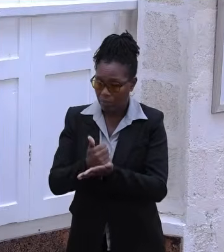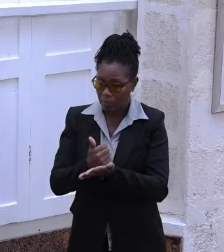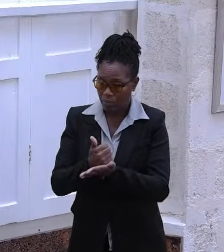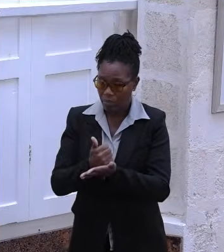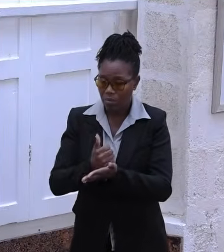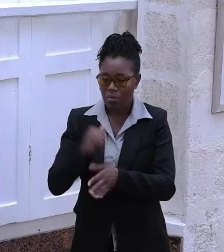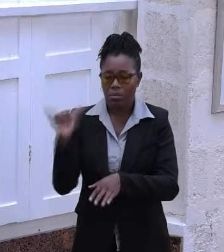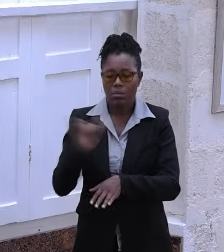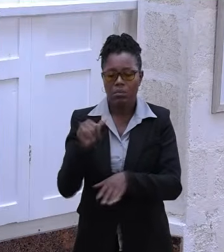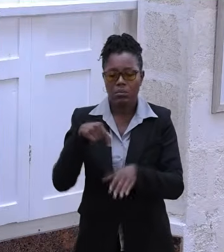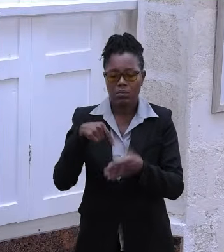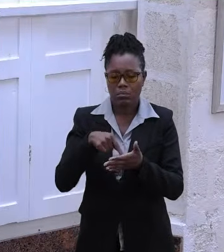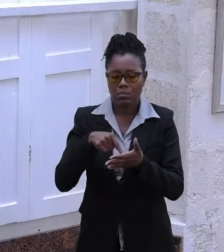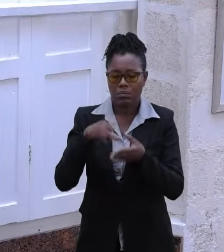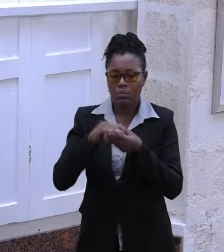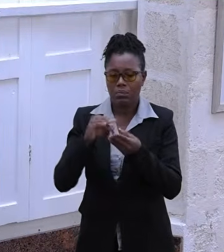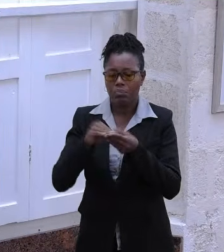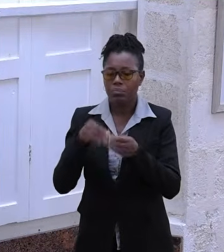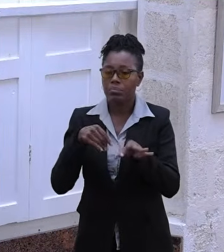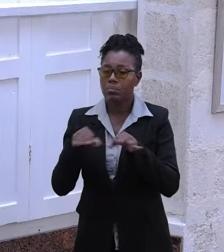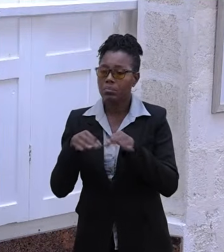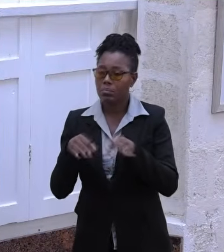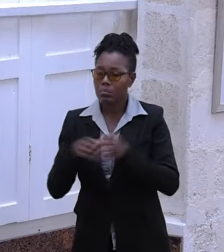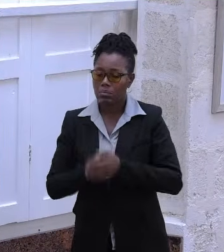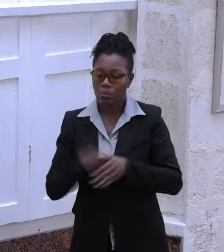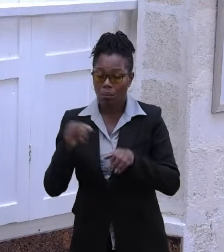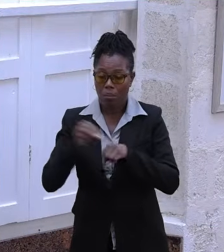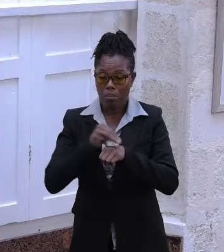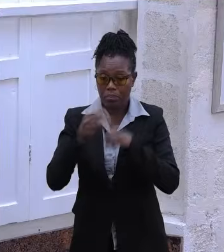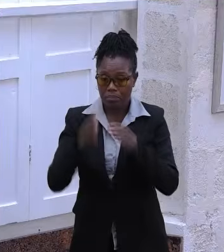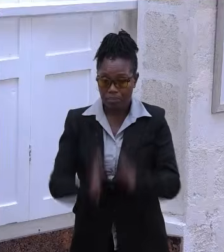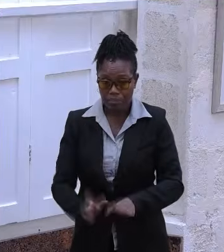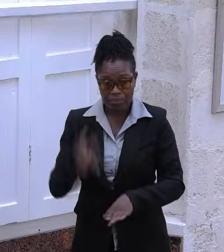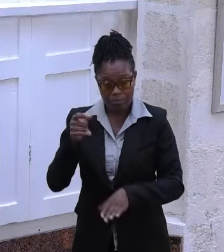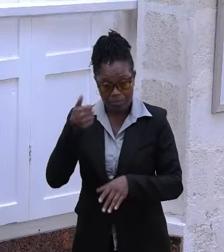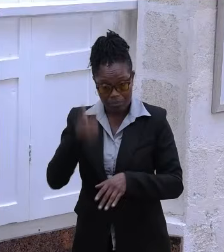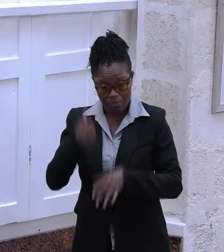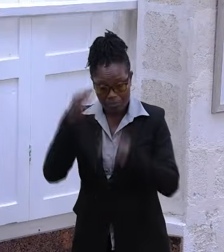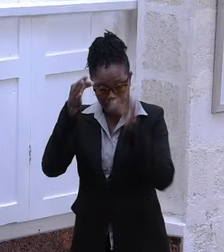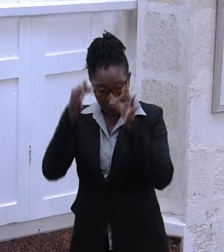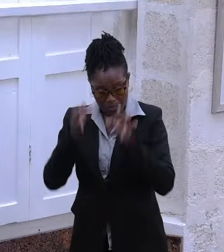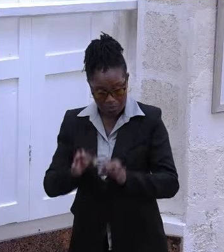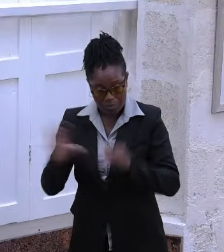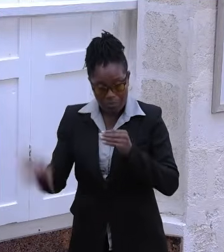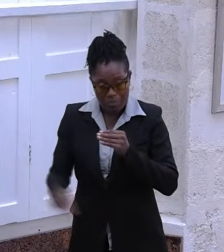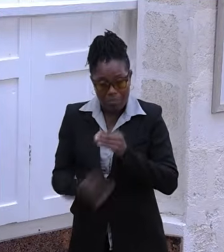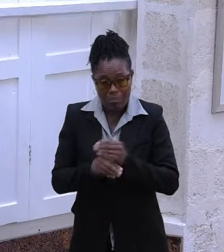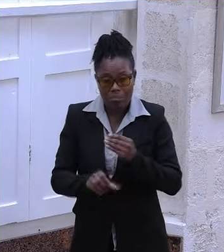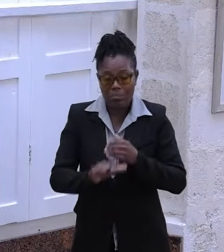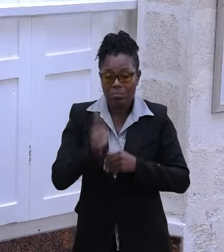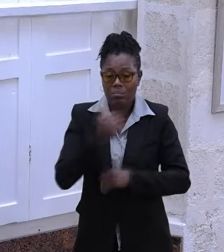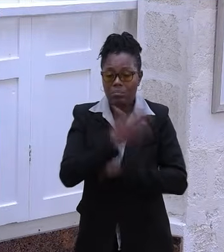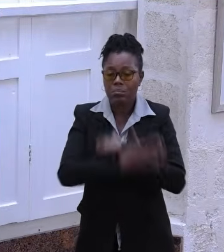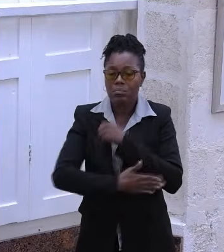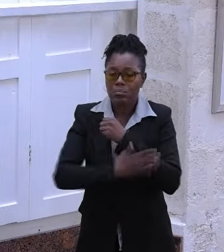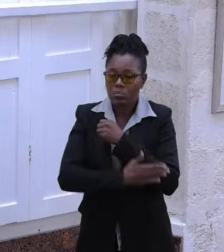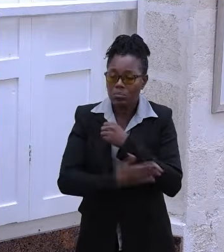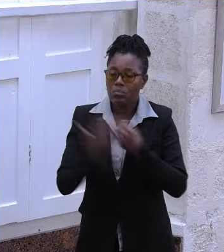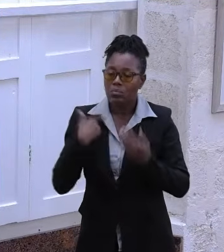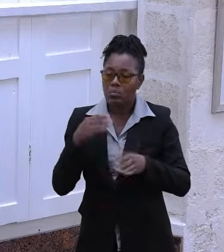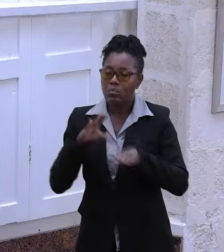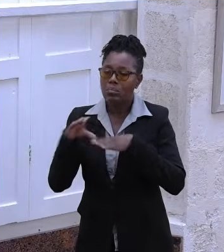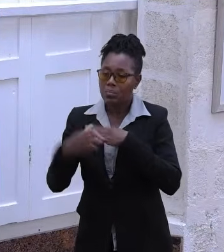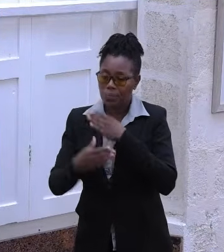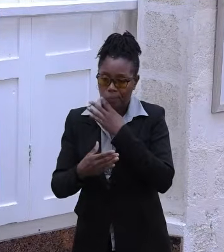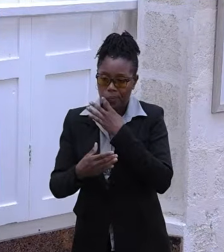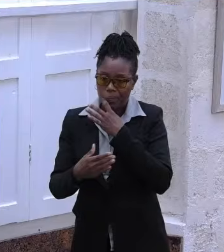in it the discretion for the minister to add any other countries that they wish, CARICOM countries. That does not have to